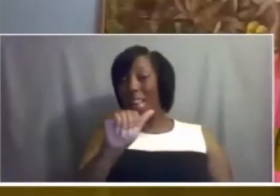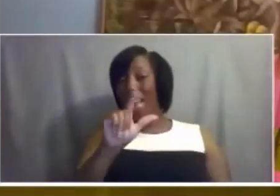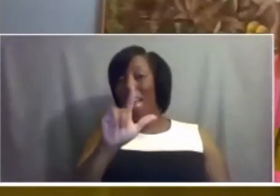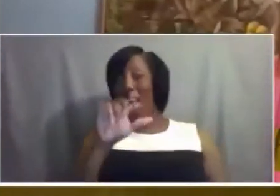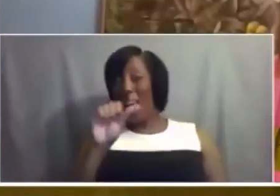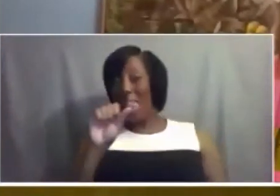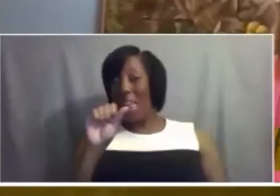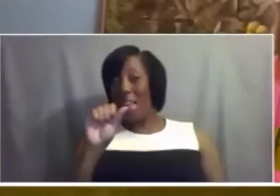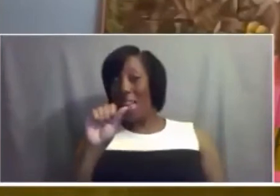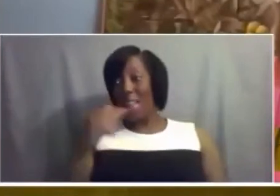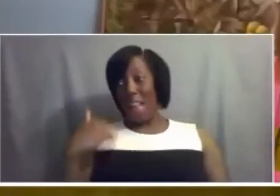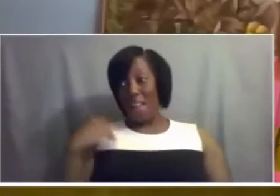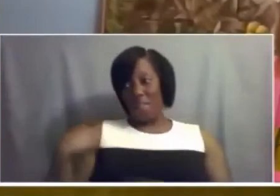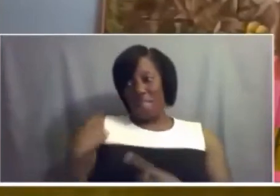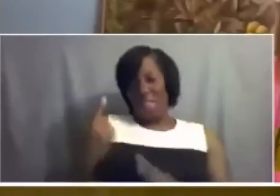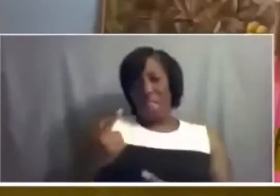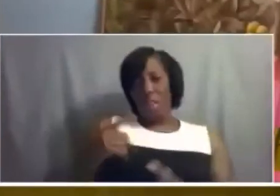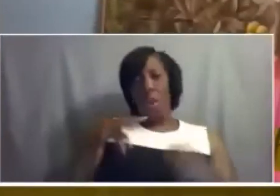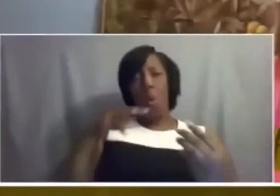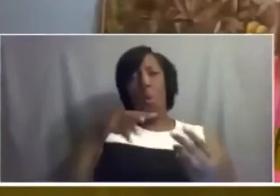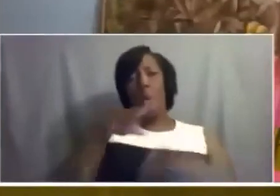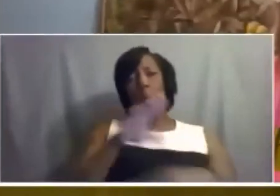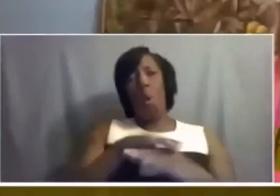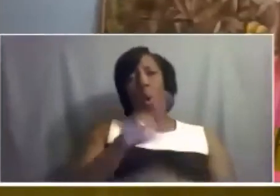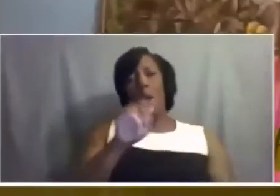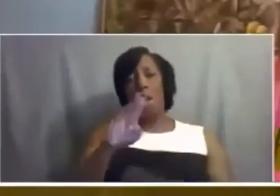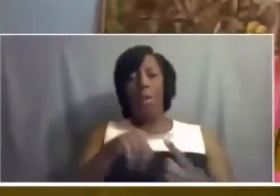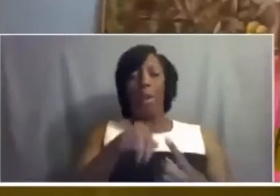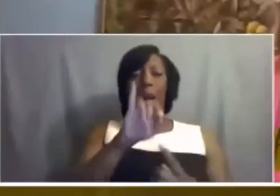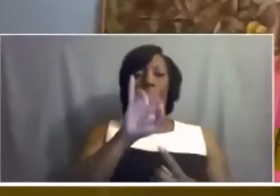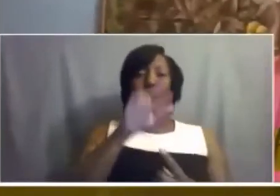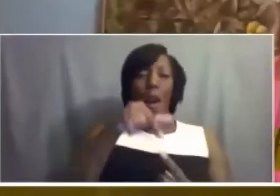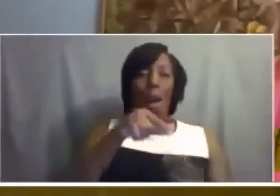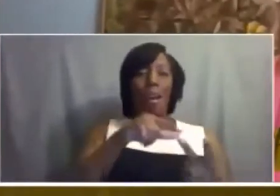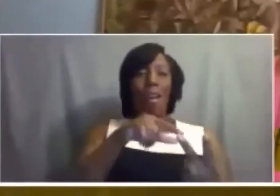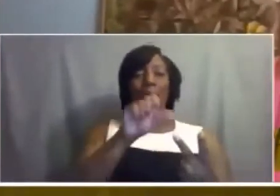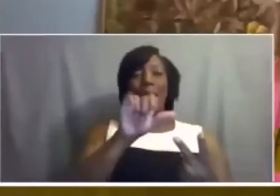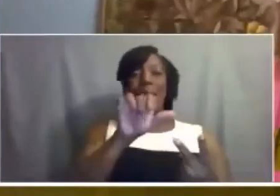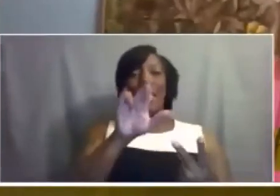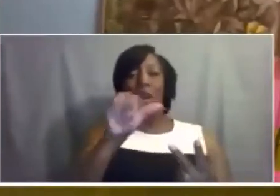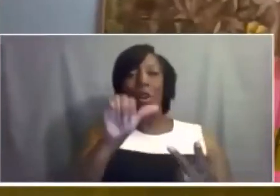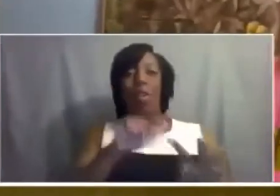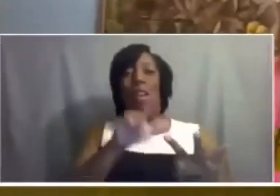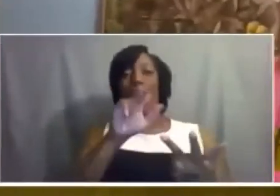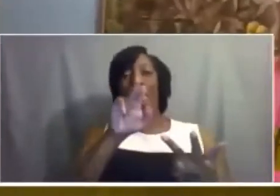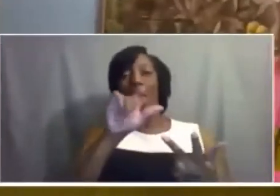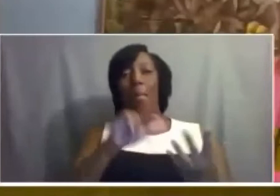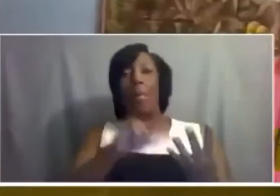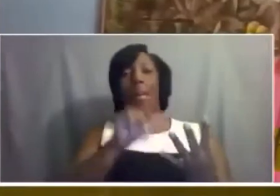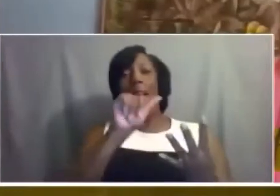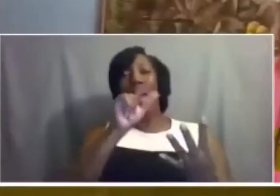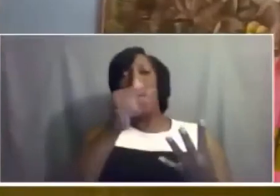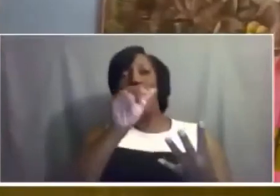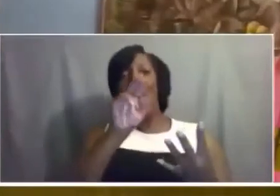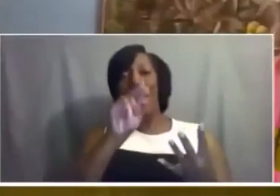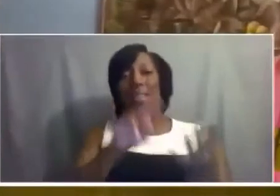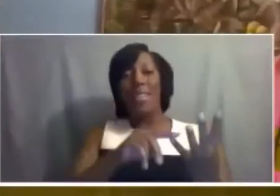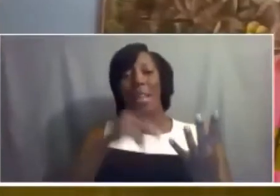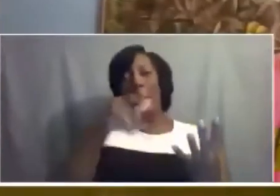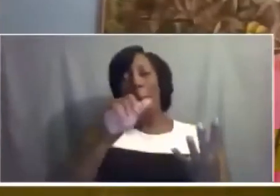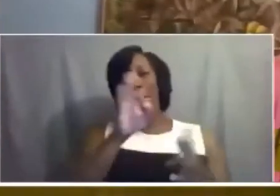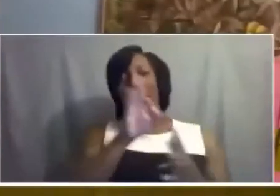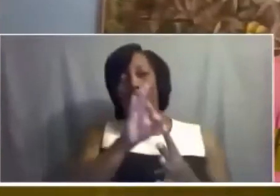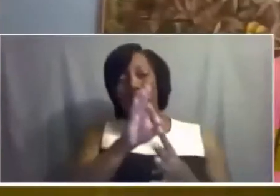began. And we looked at Iraq, Syria, Libya, Afghanistan, Pakistan, Somalia, Yemen, and